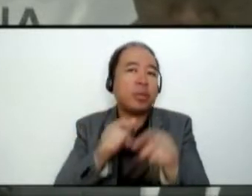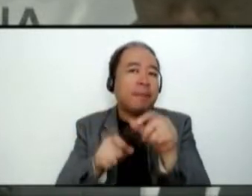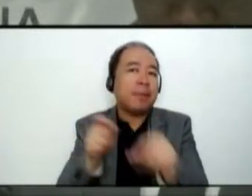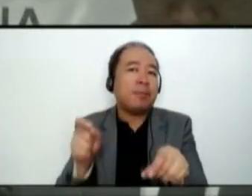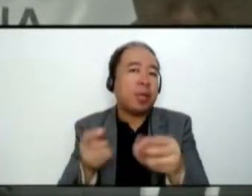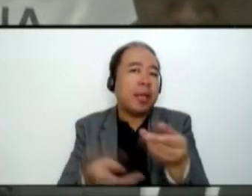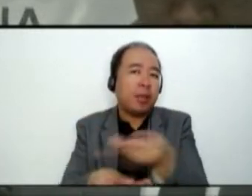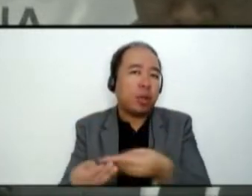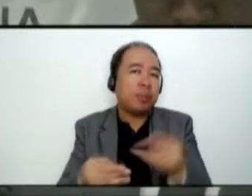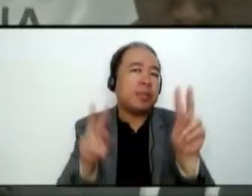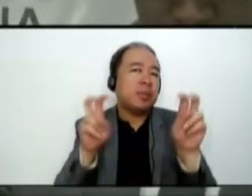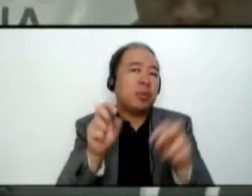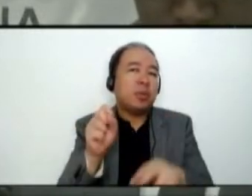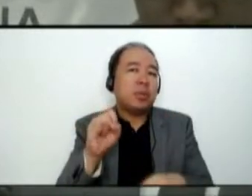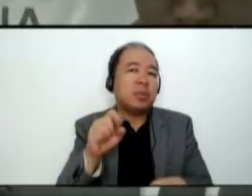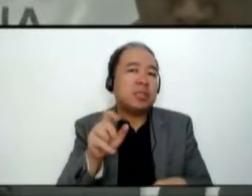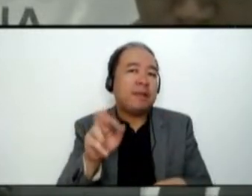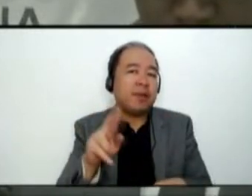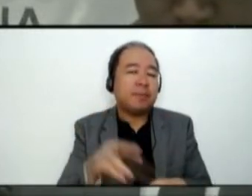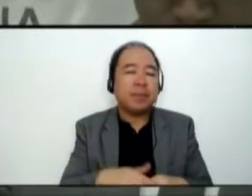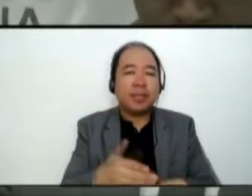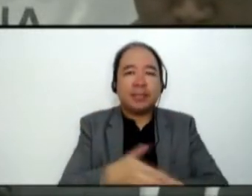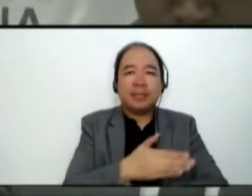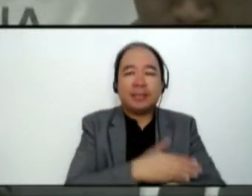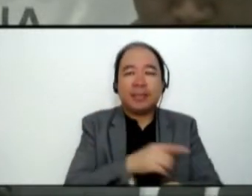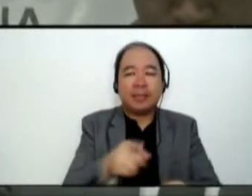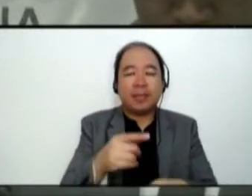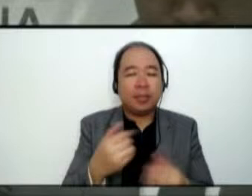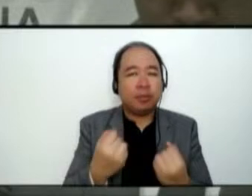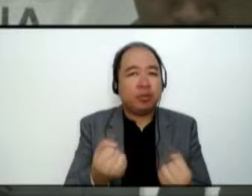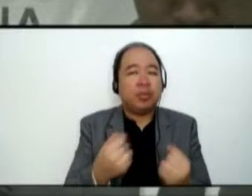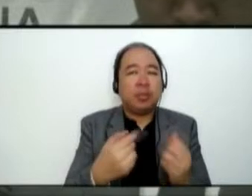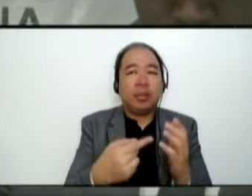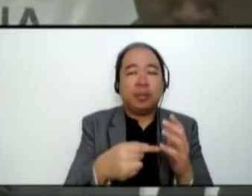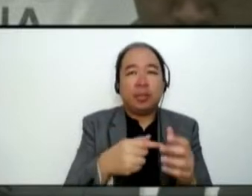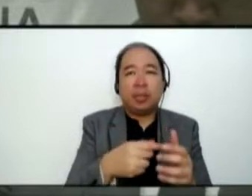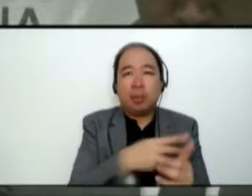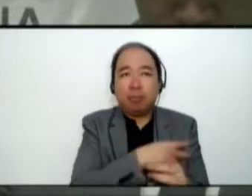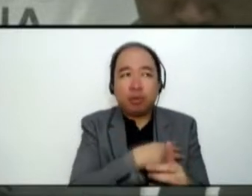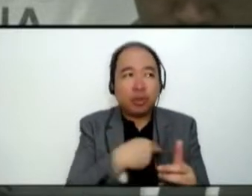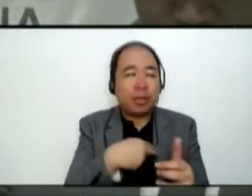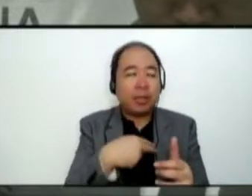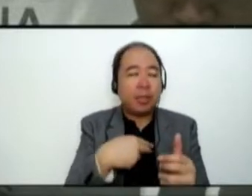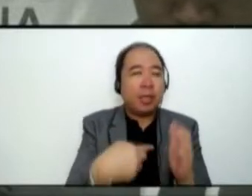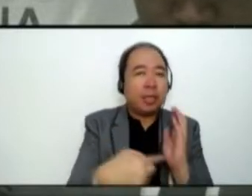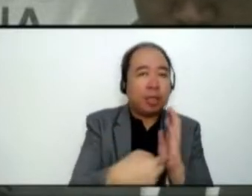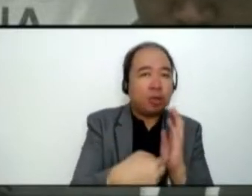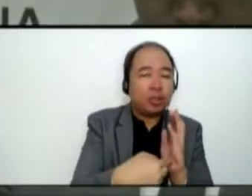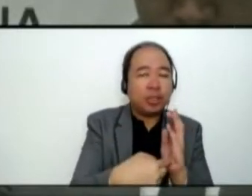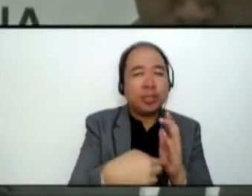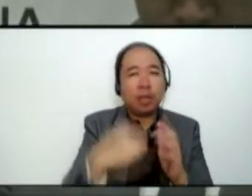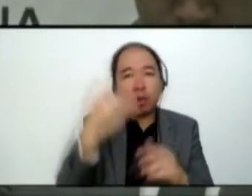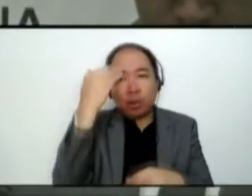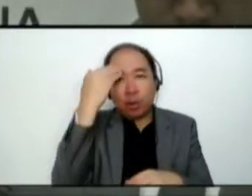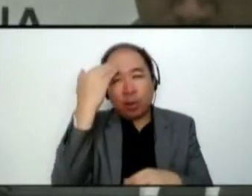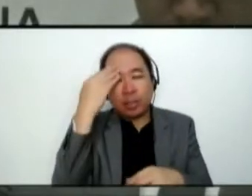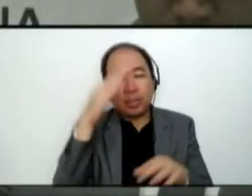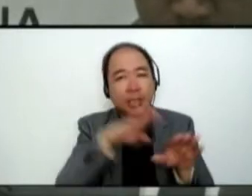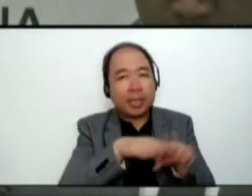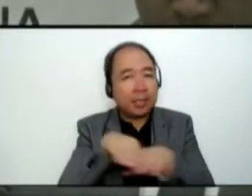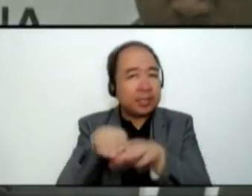connectivity in aspects such as personnel, technology, and standards. Promote cooperation in